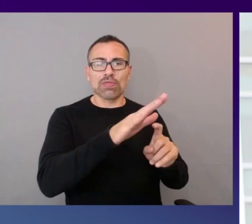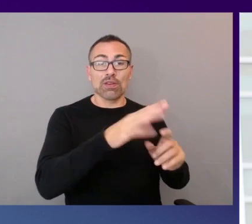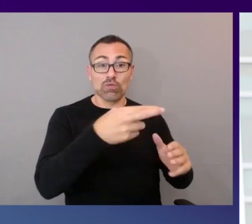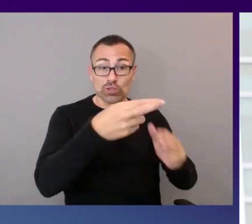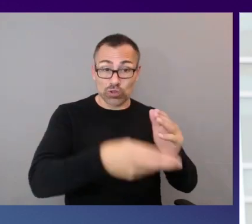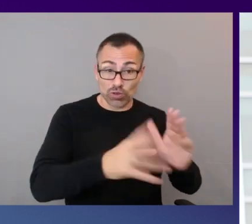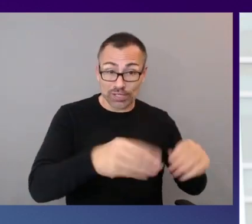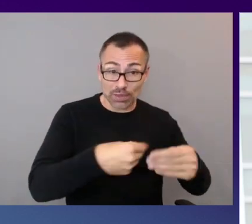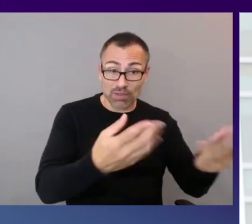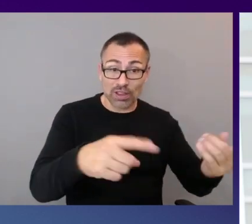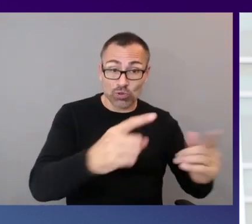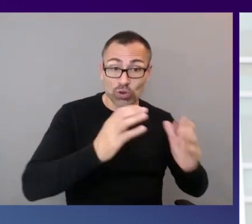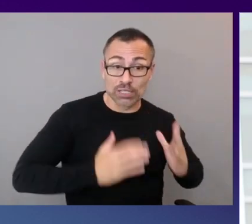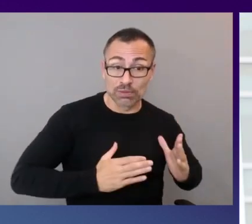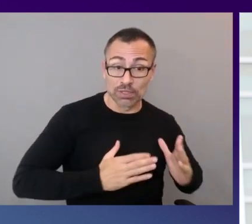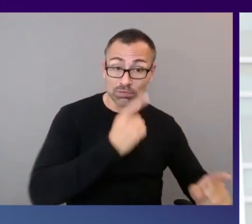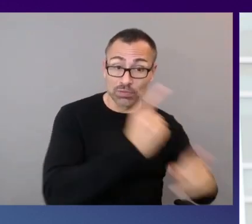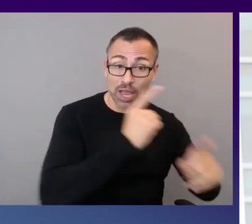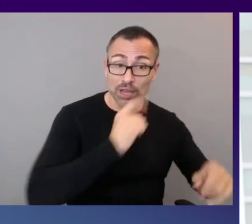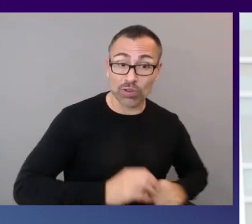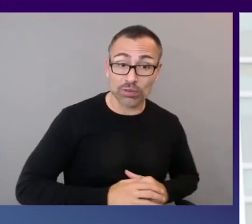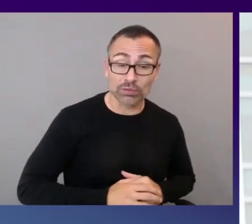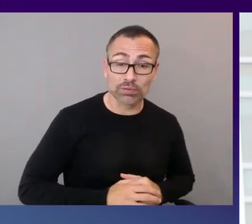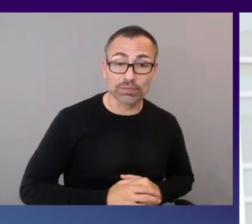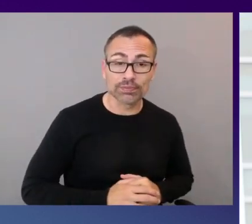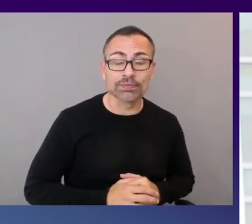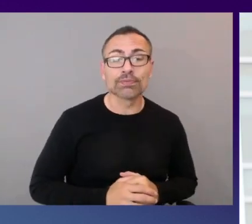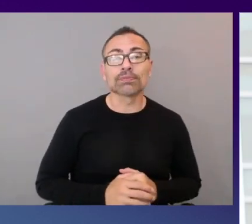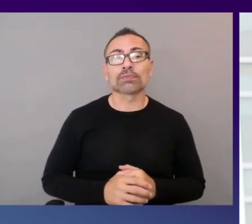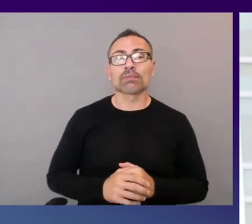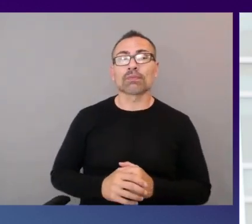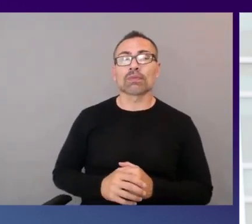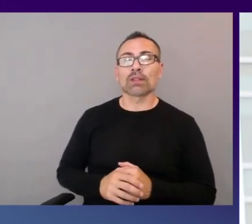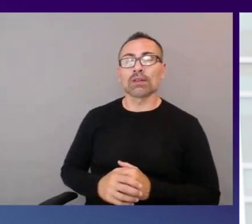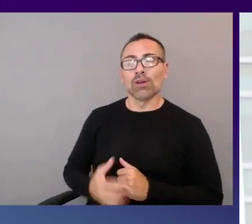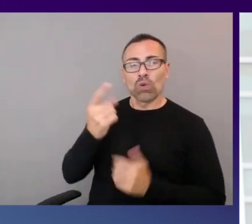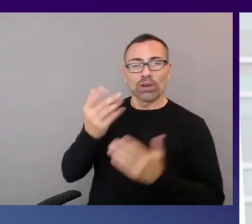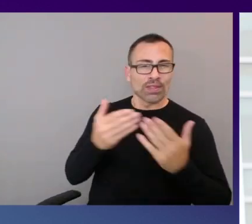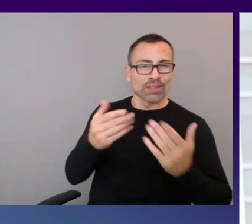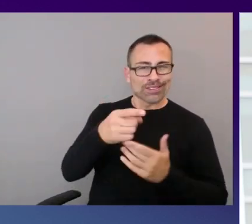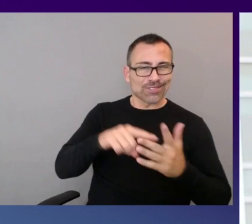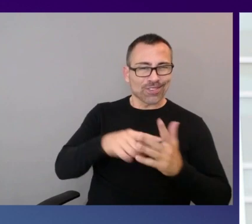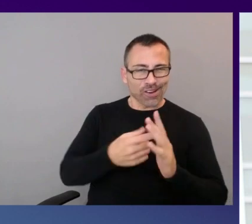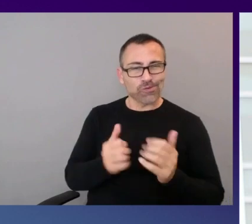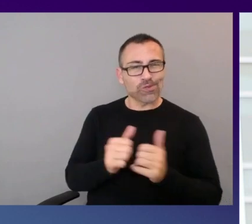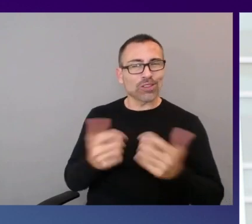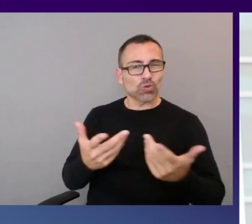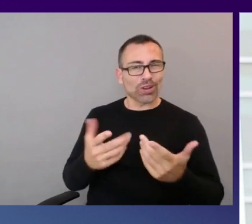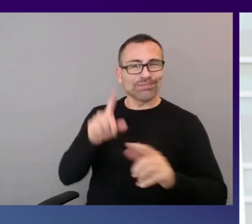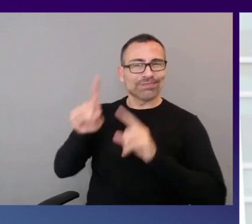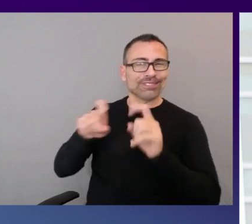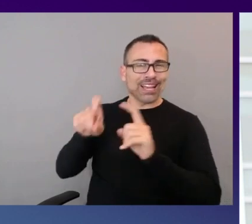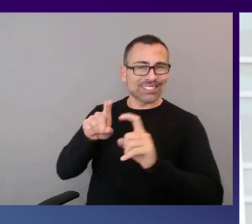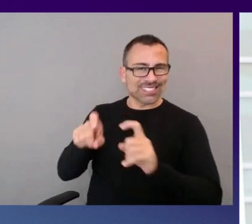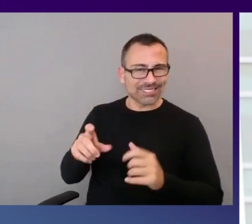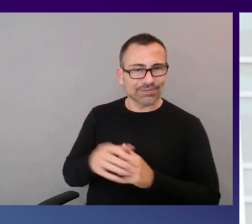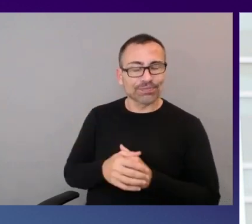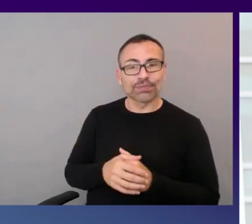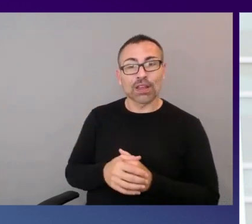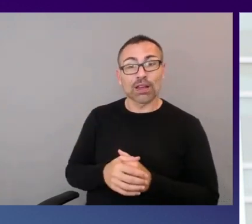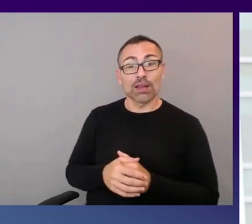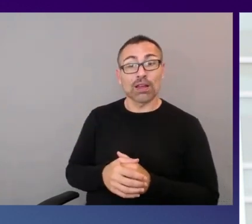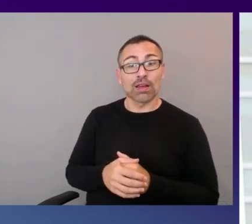accurate? Right. So one of the things that you started off with is testing, right? And so you know, there's a concept of